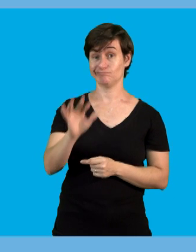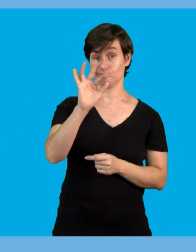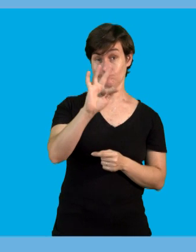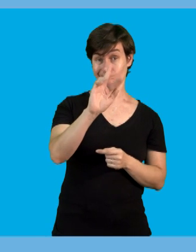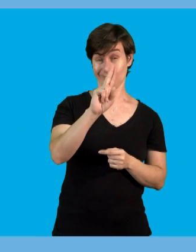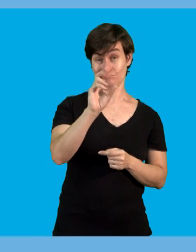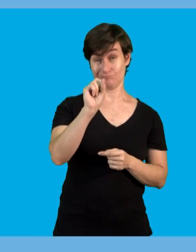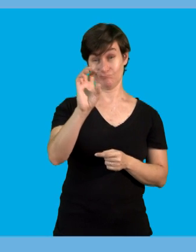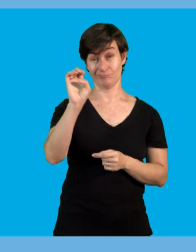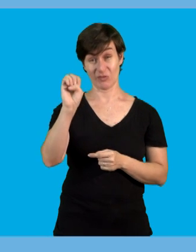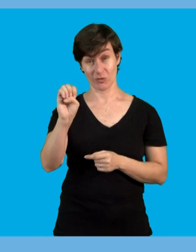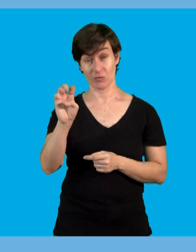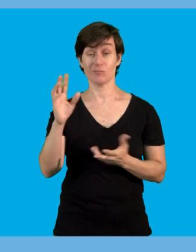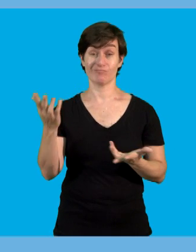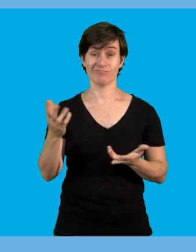fuses